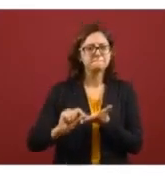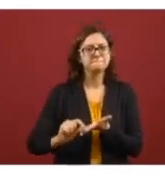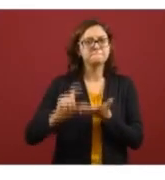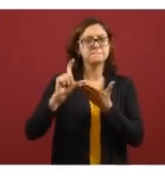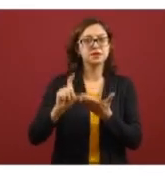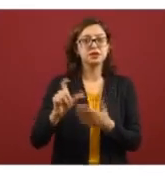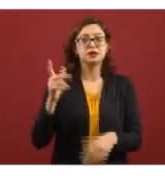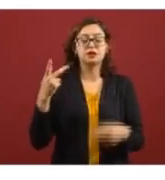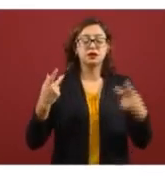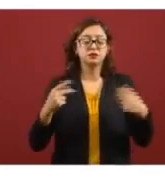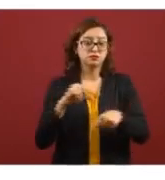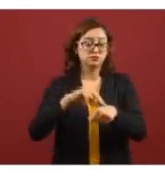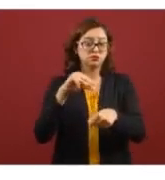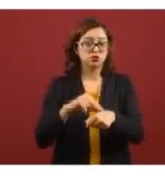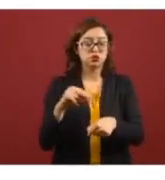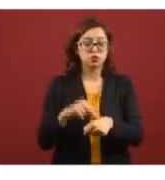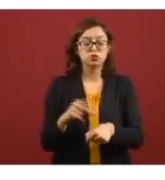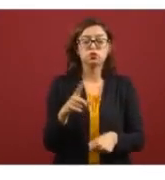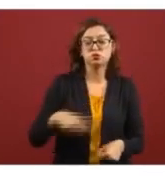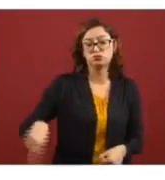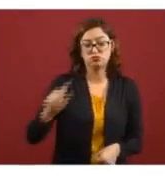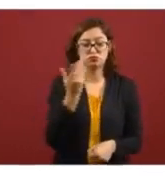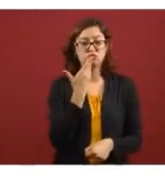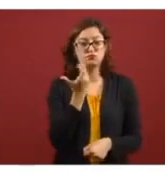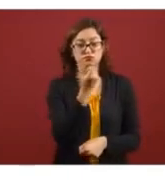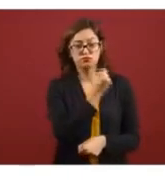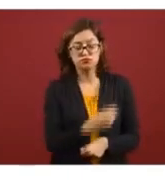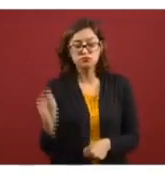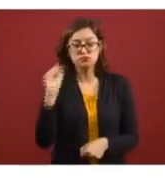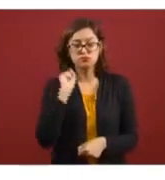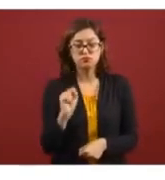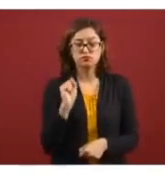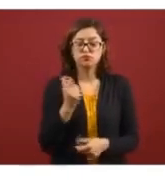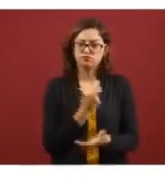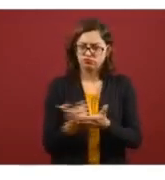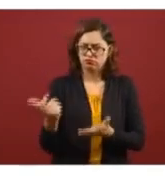anesthesia. They needed to increase the salary,